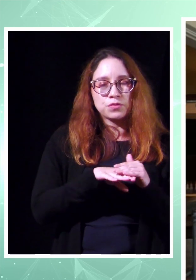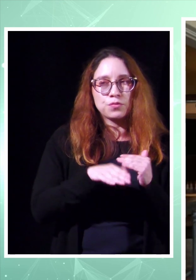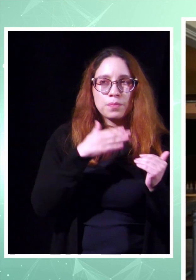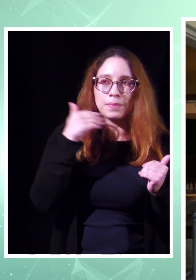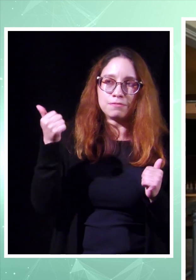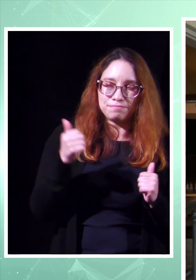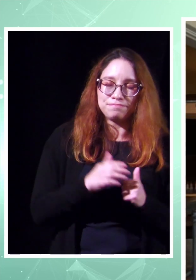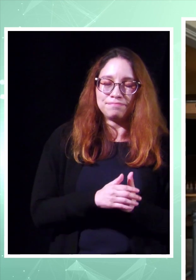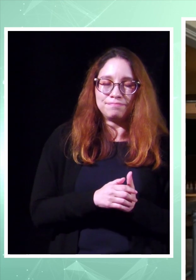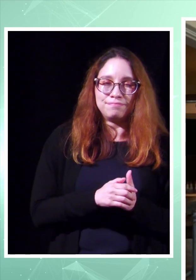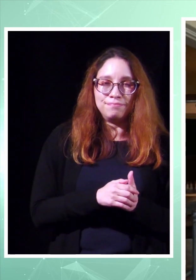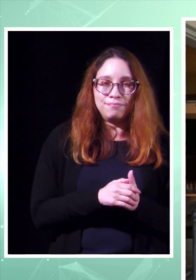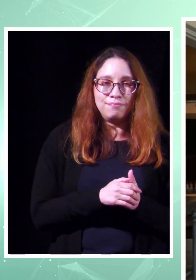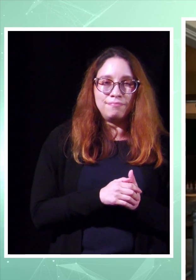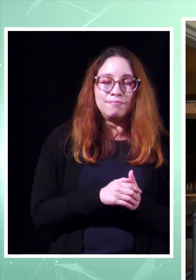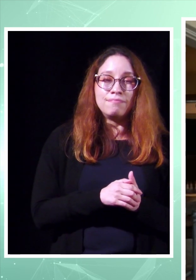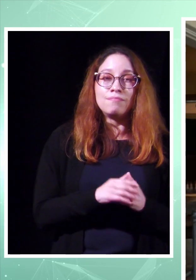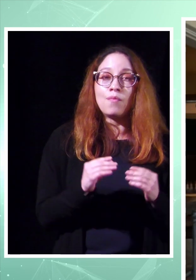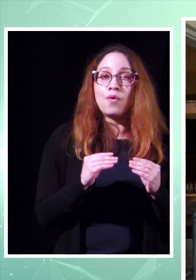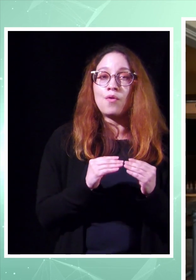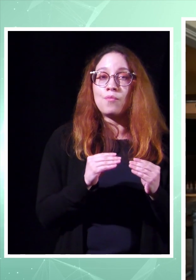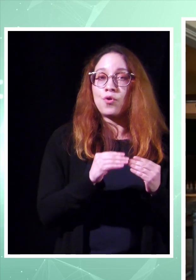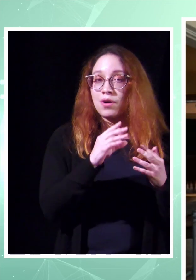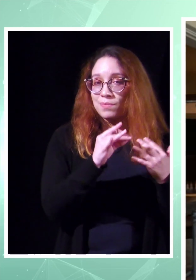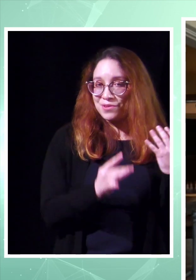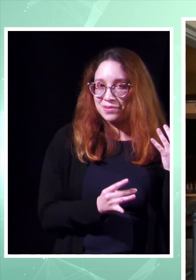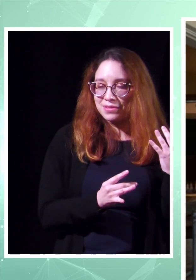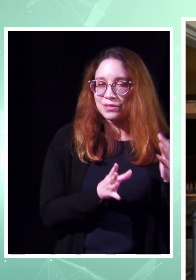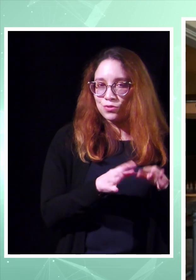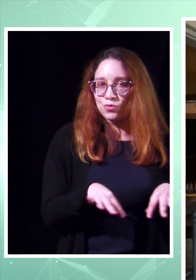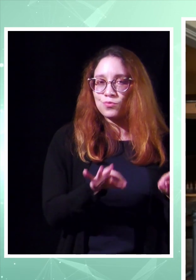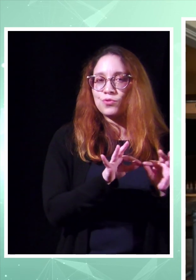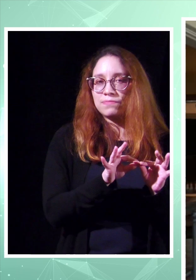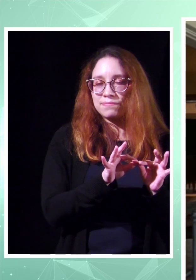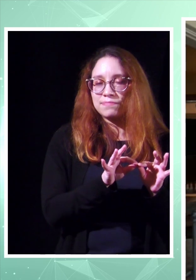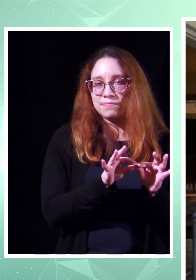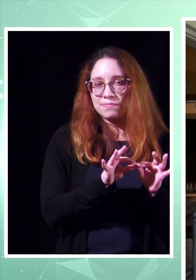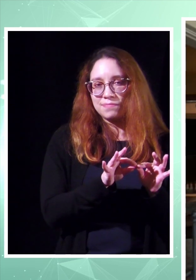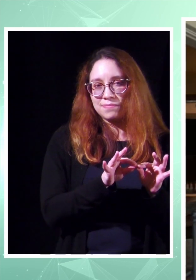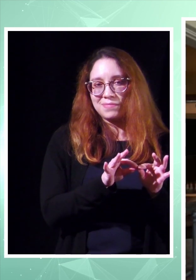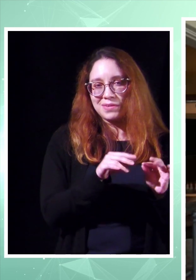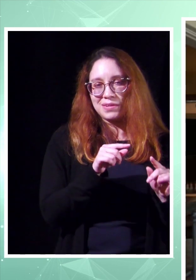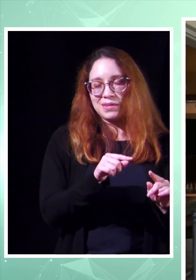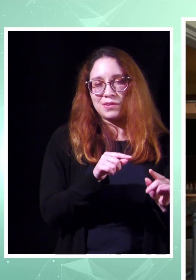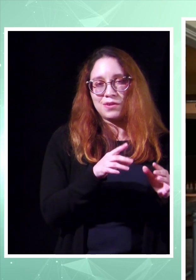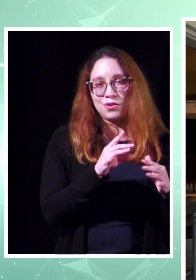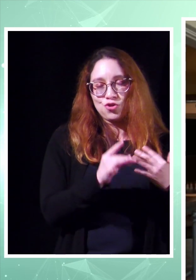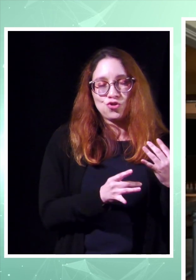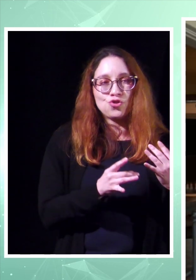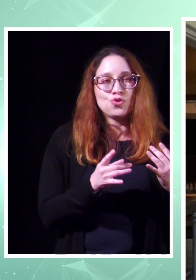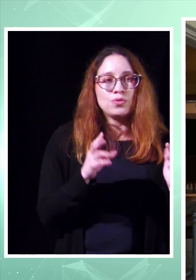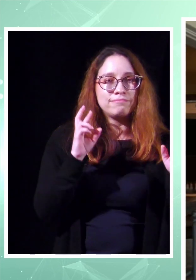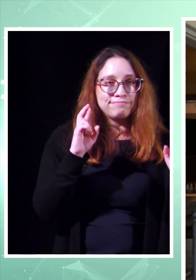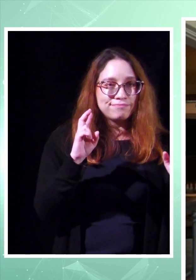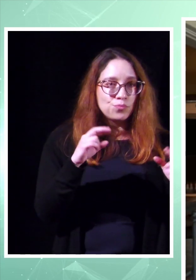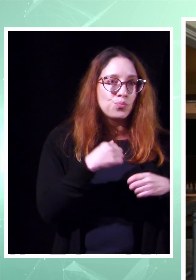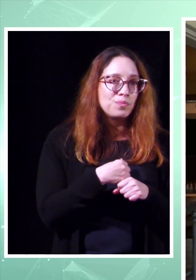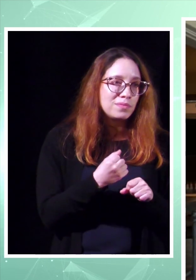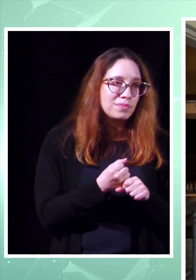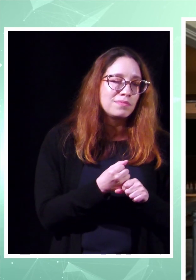better. And so having more options is important. And this is an option which we hope will